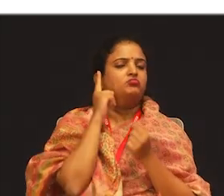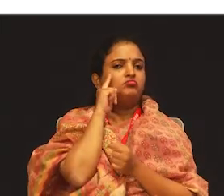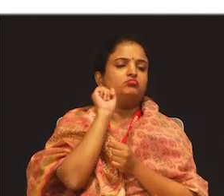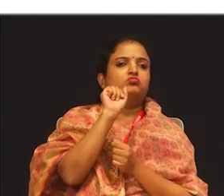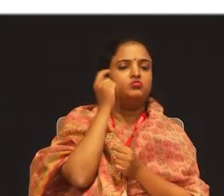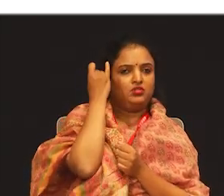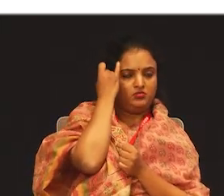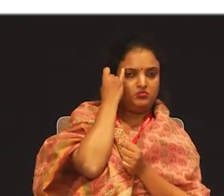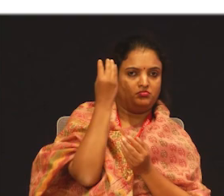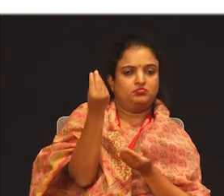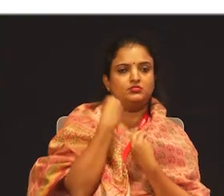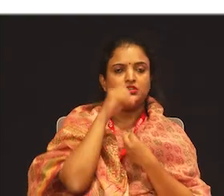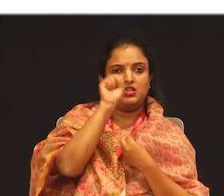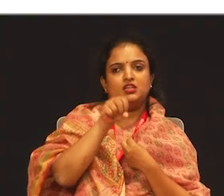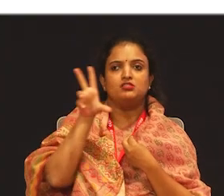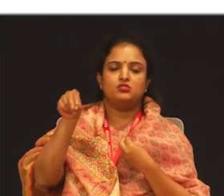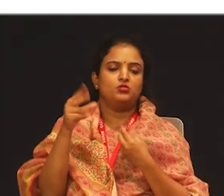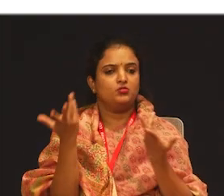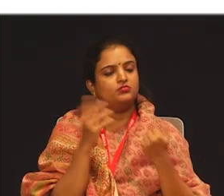not, right?